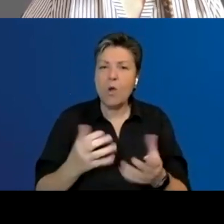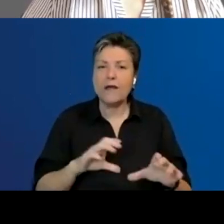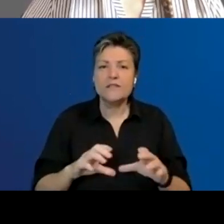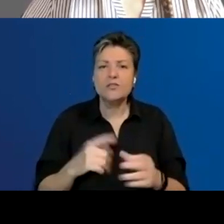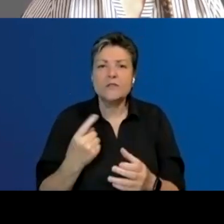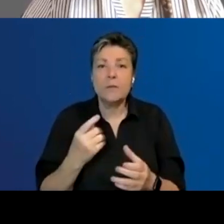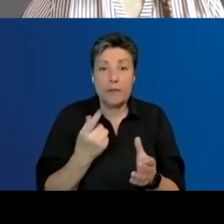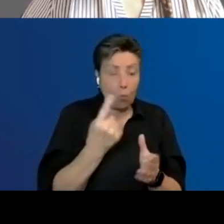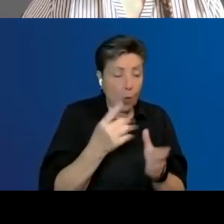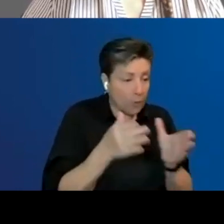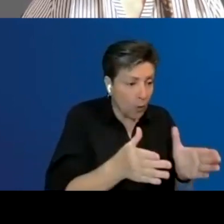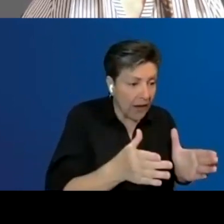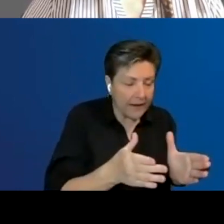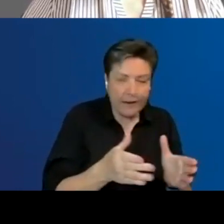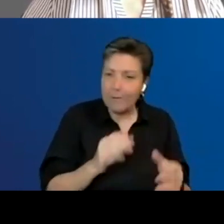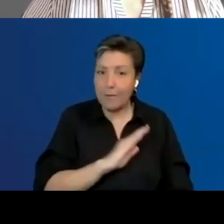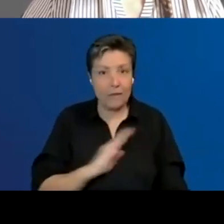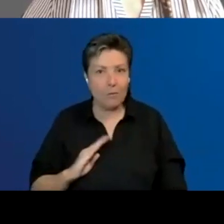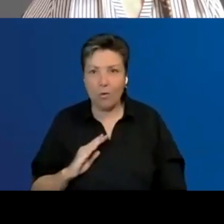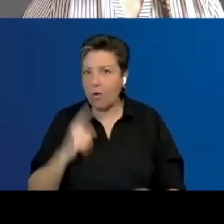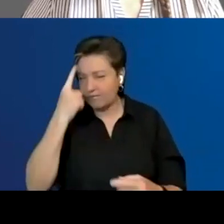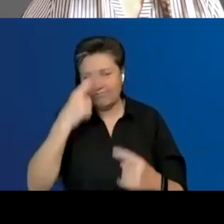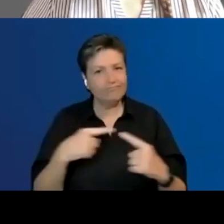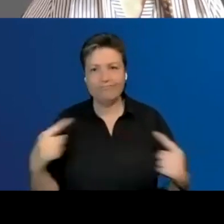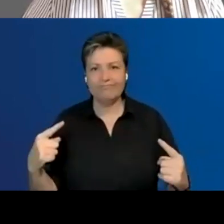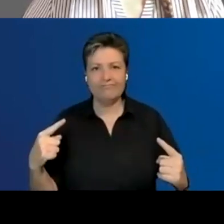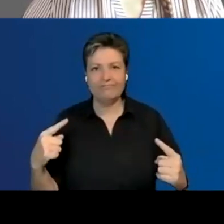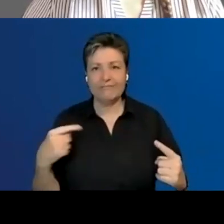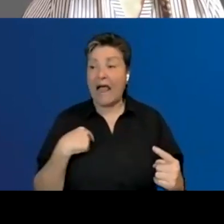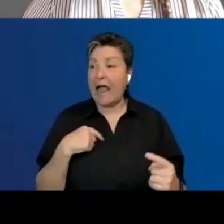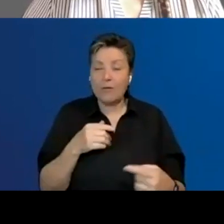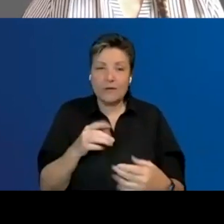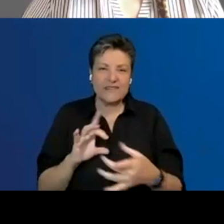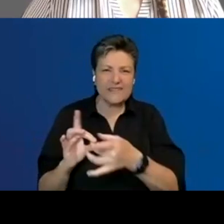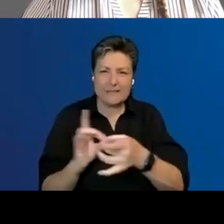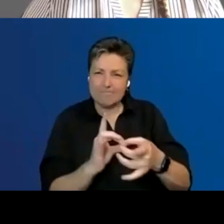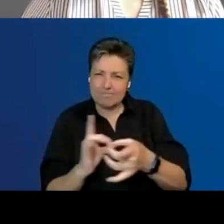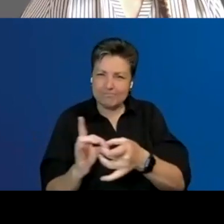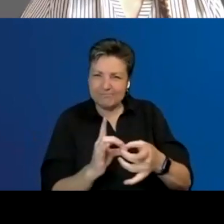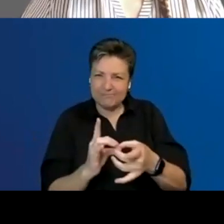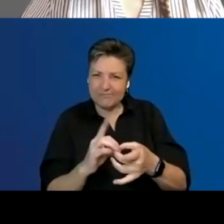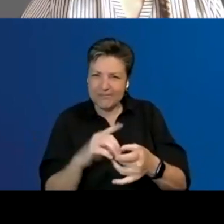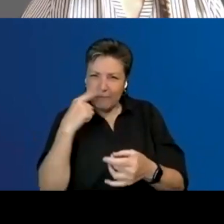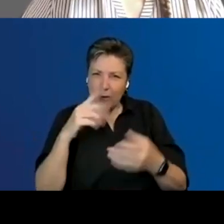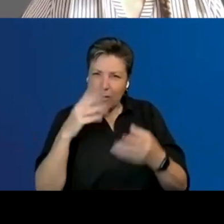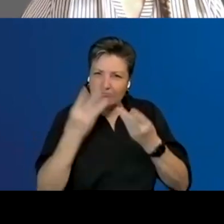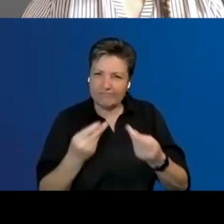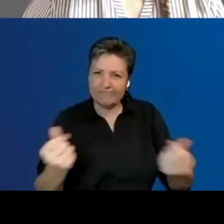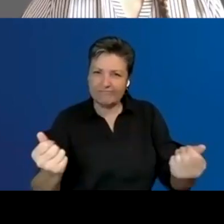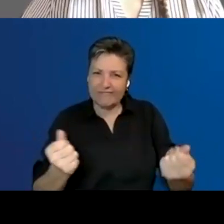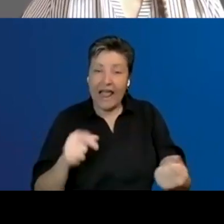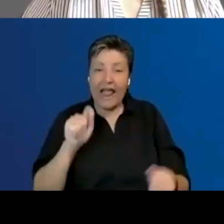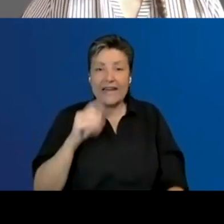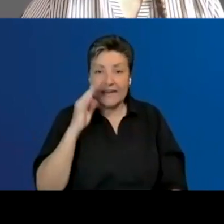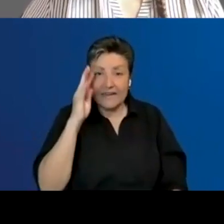the editorial board disagreed. And I was the go-between in between the two. So I had to come up with creative problem solving and